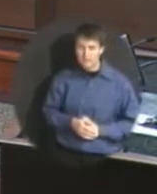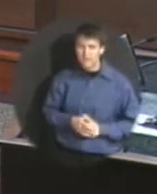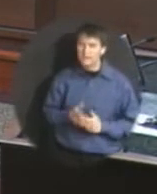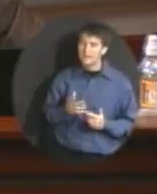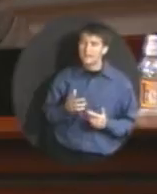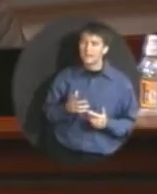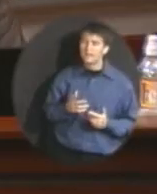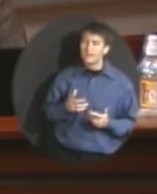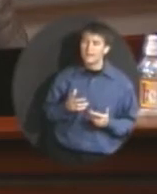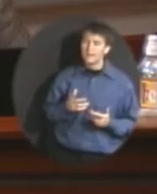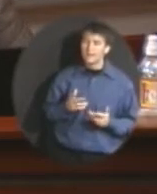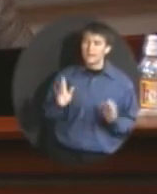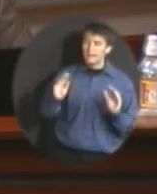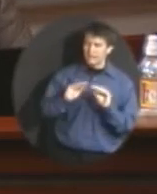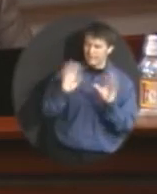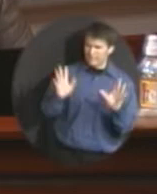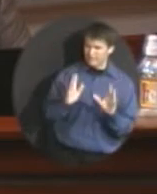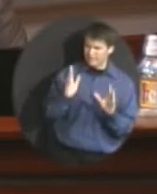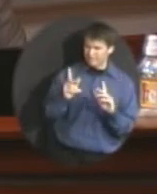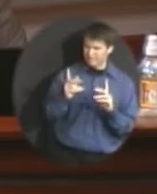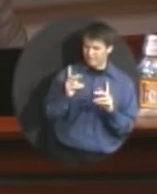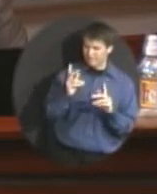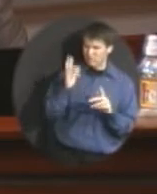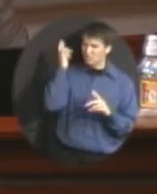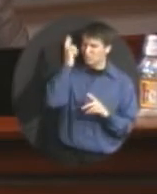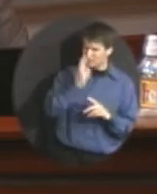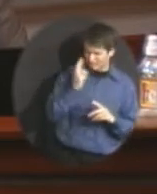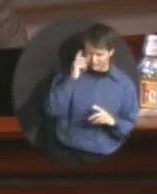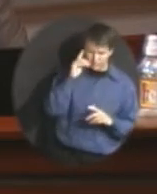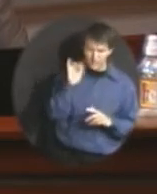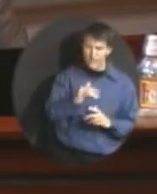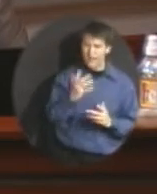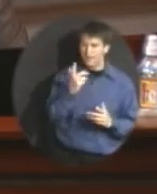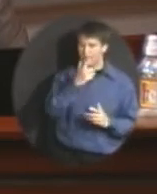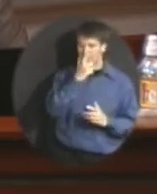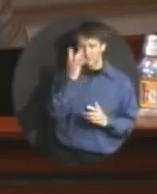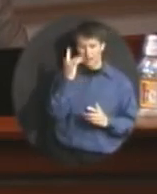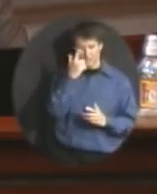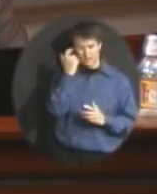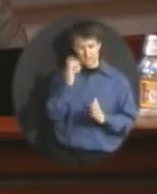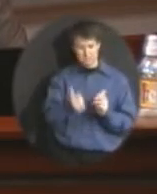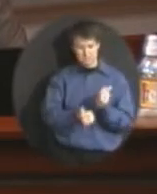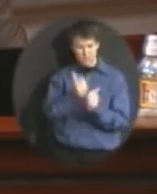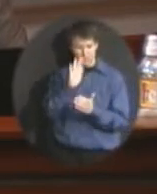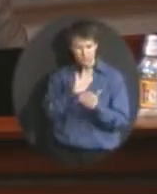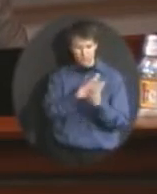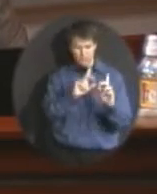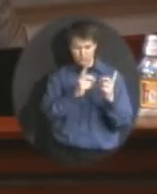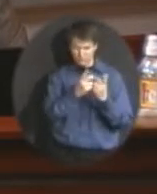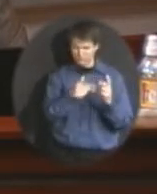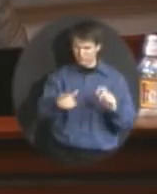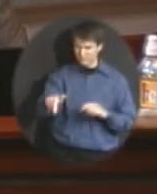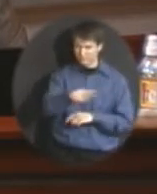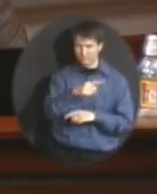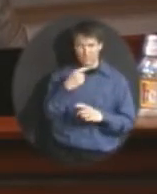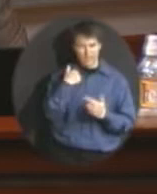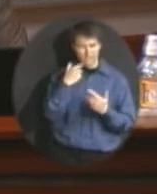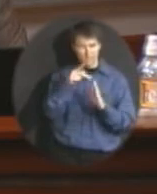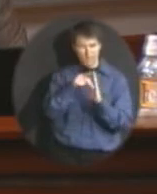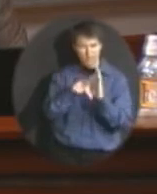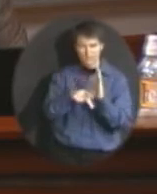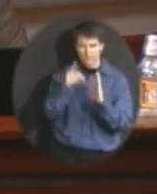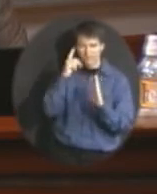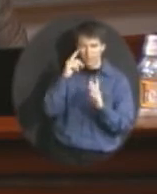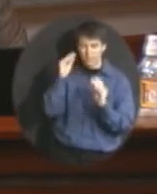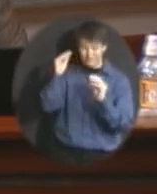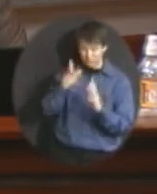This clarification came up because most school districts have a policy that will talk about tutoring for pay.